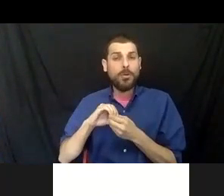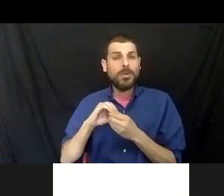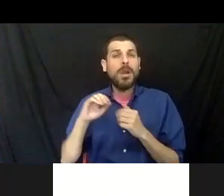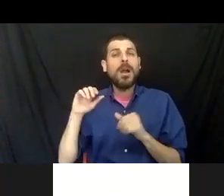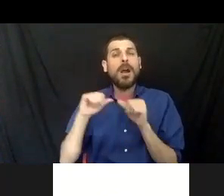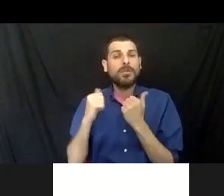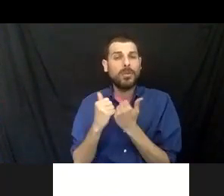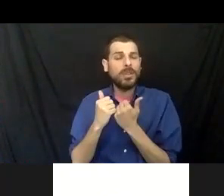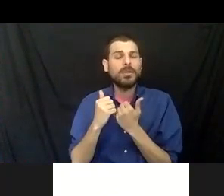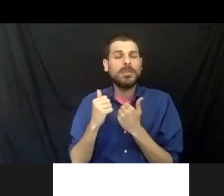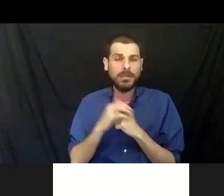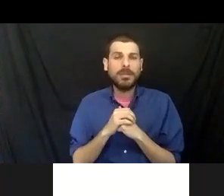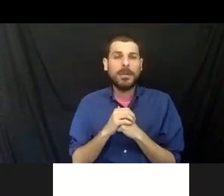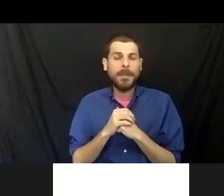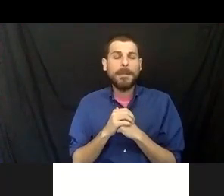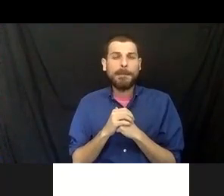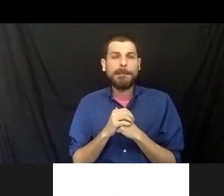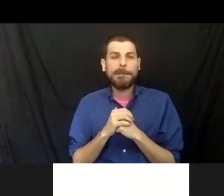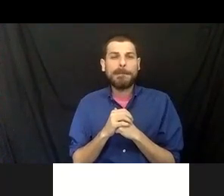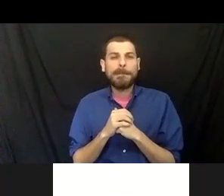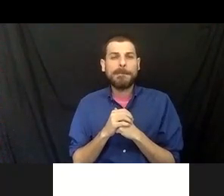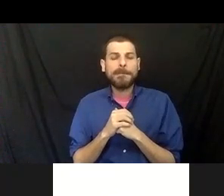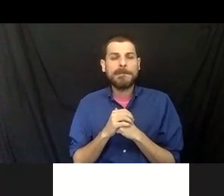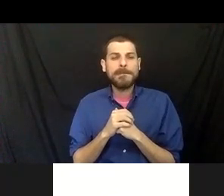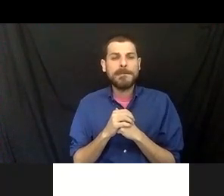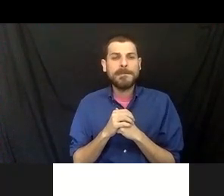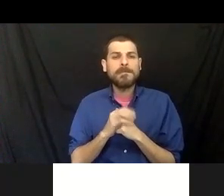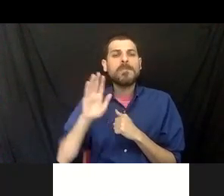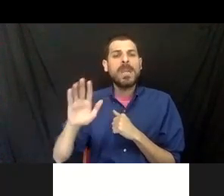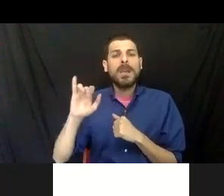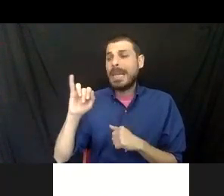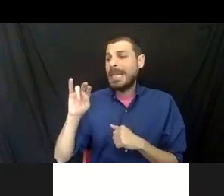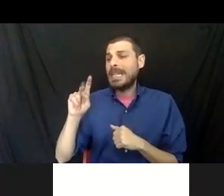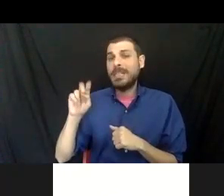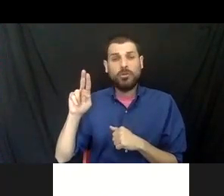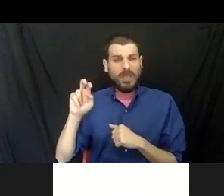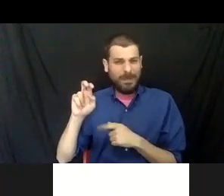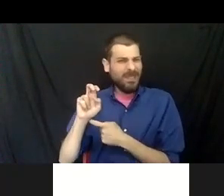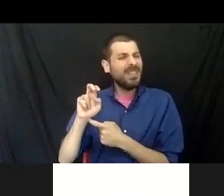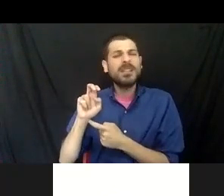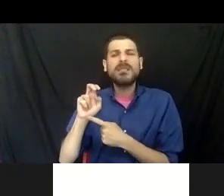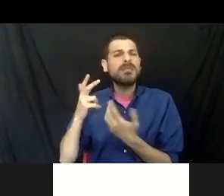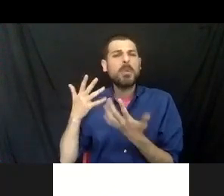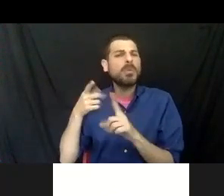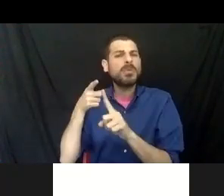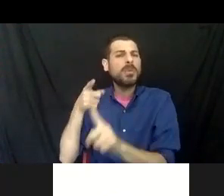And it was a program that gave borrowers who are at risk of